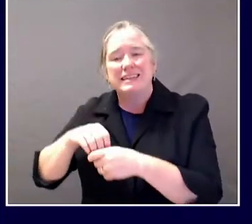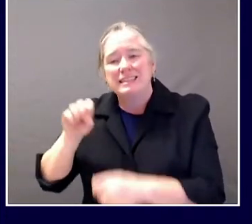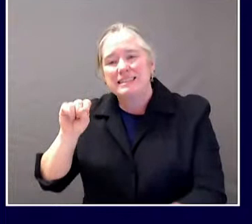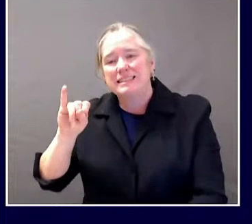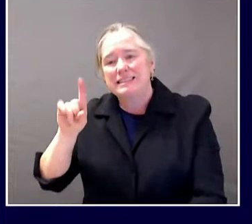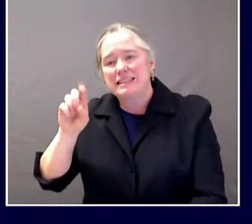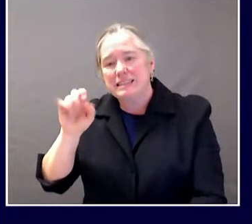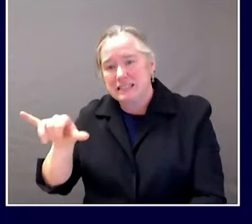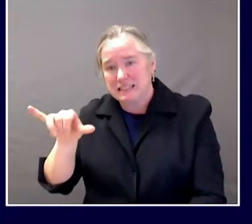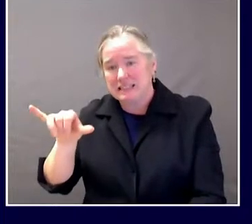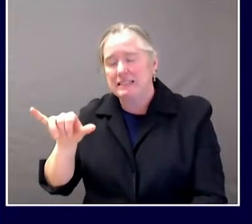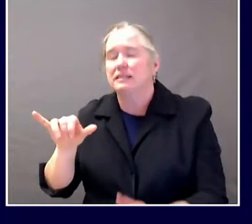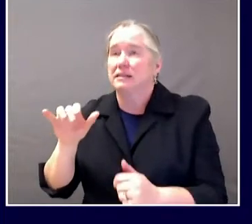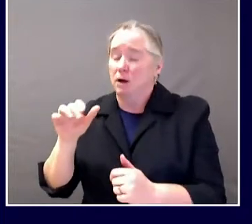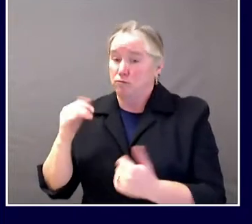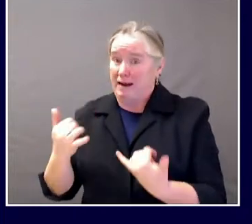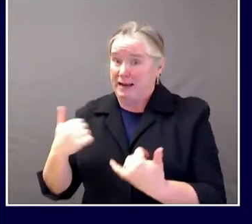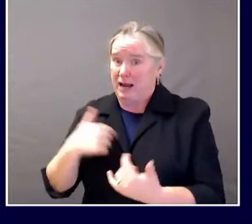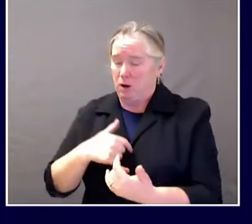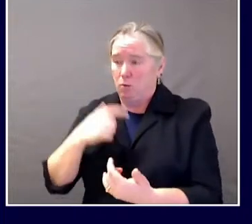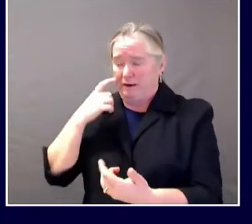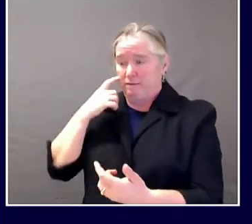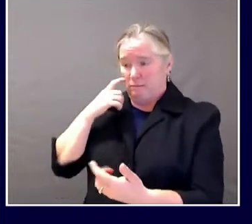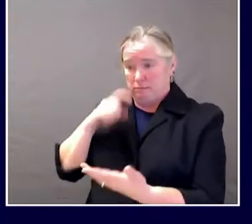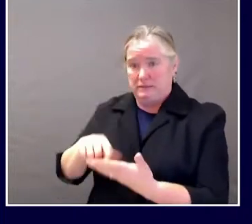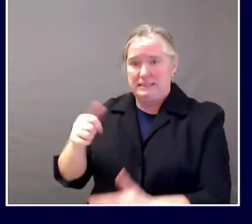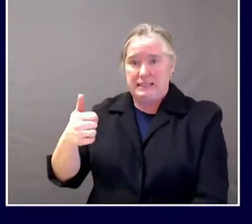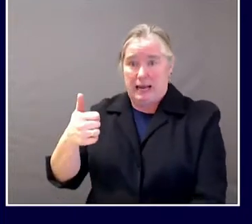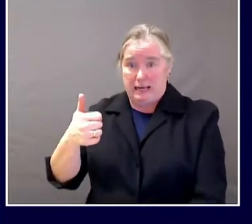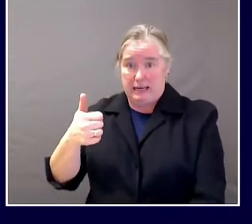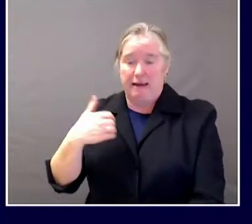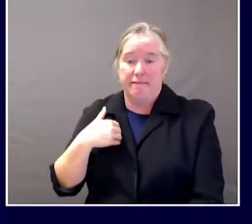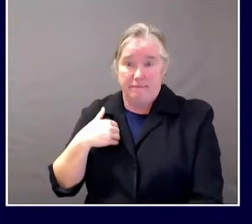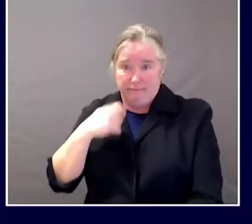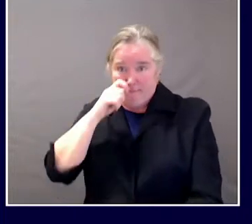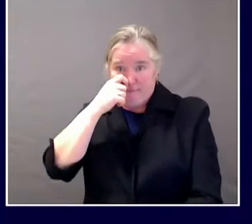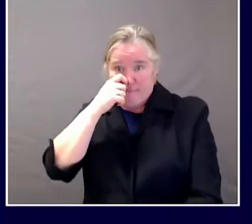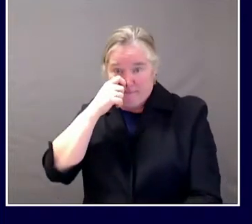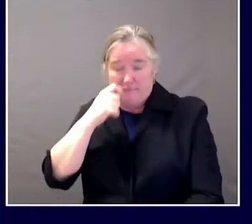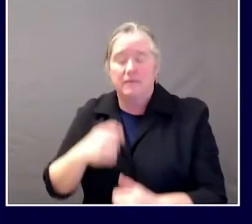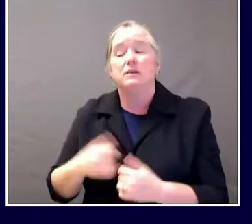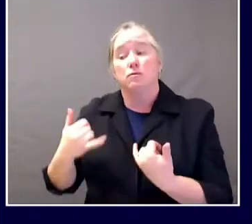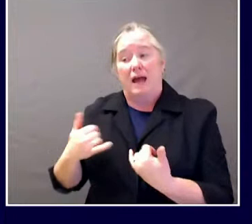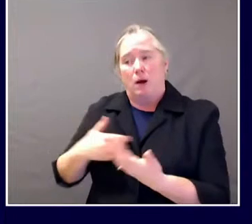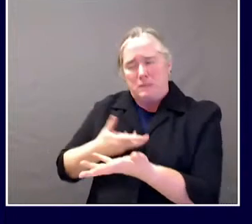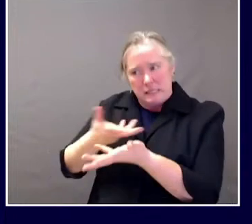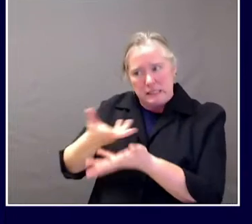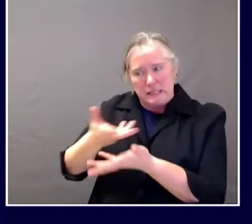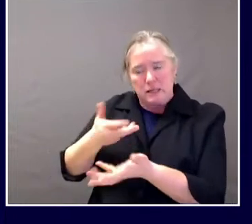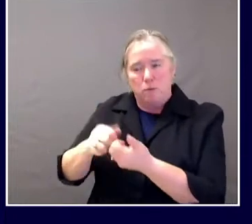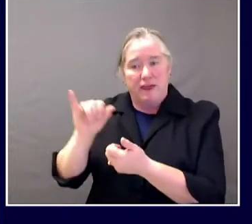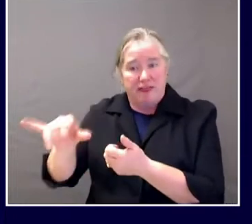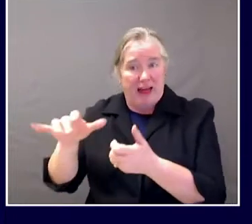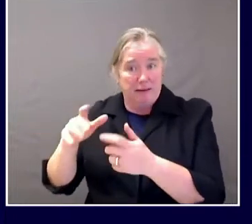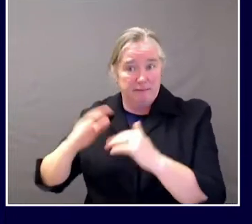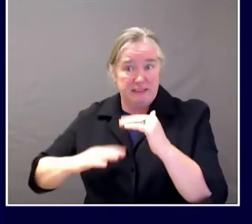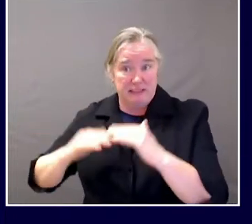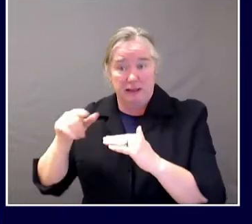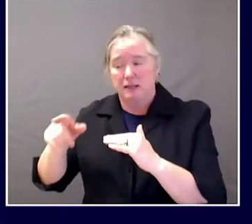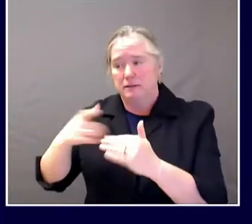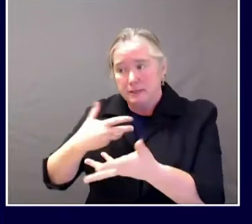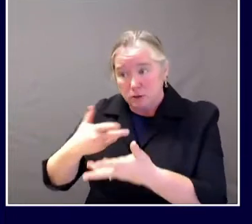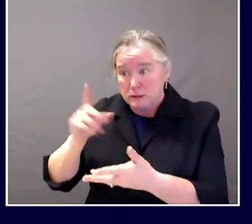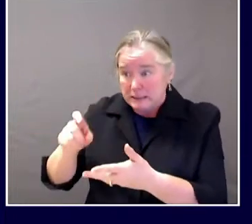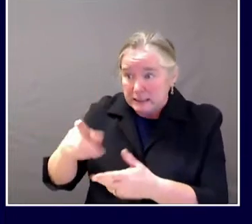as with all investigations, we are in the early stages of working with that facility to make sure that they have everything that they